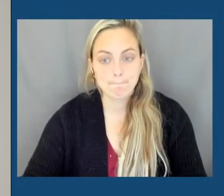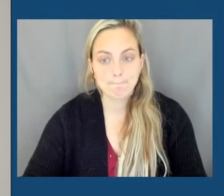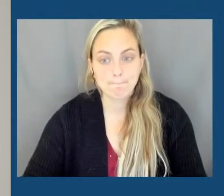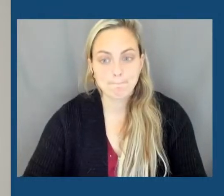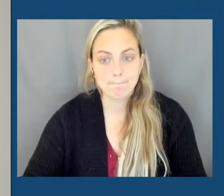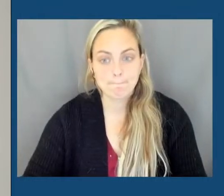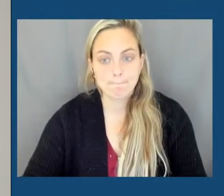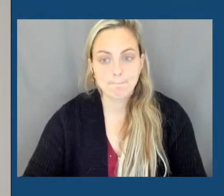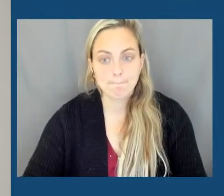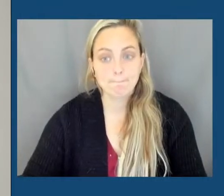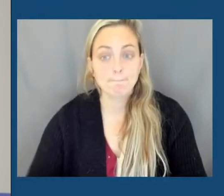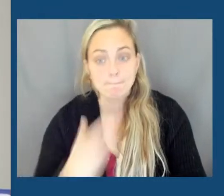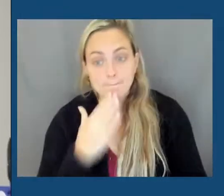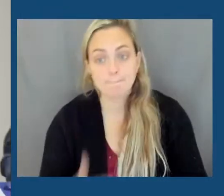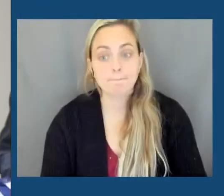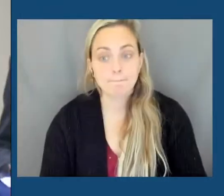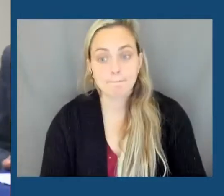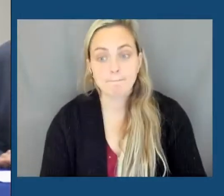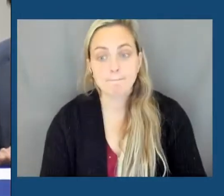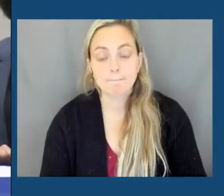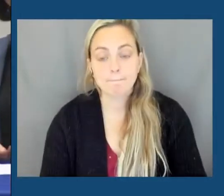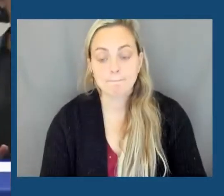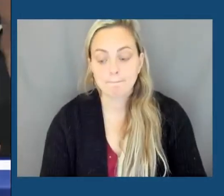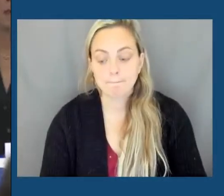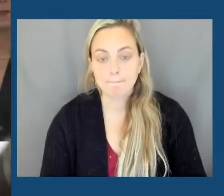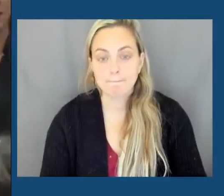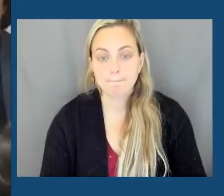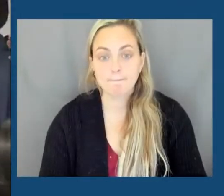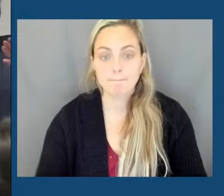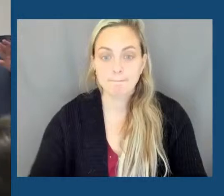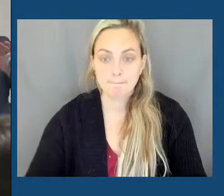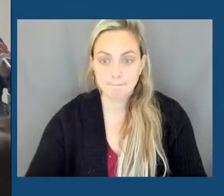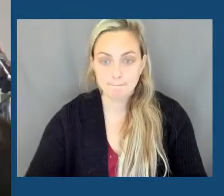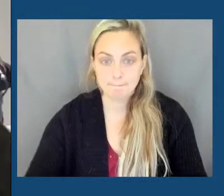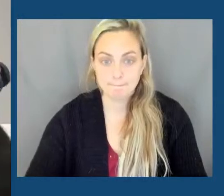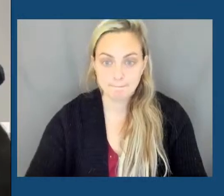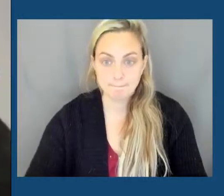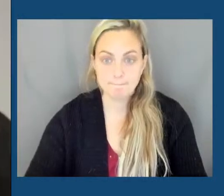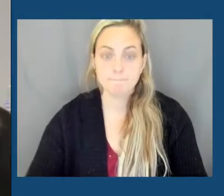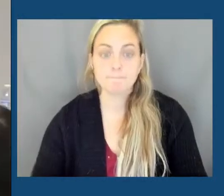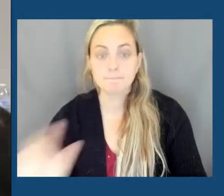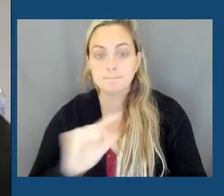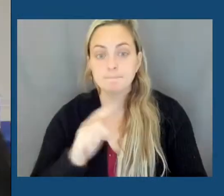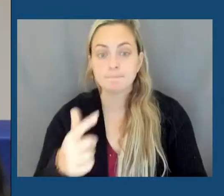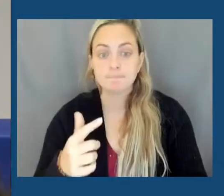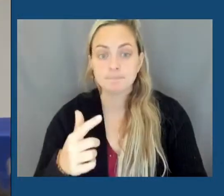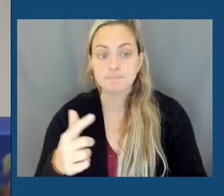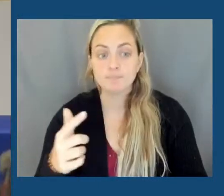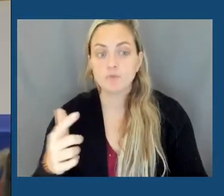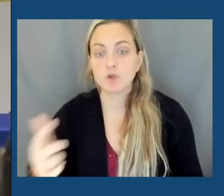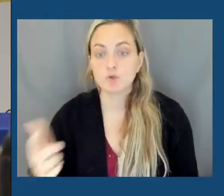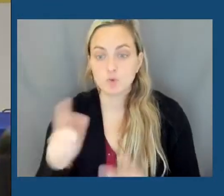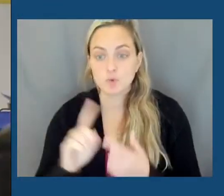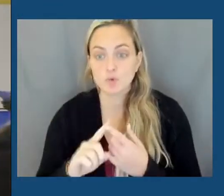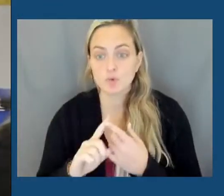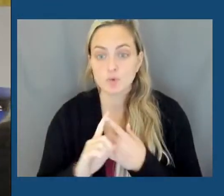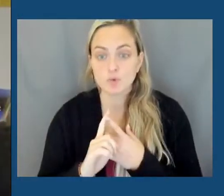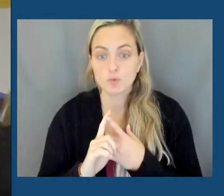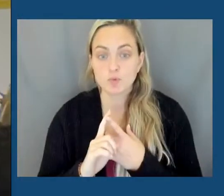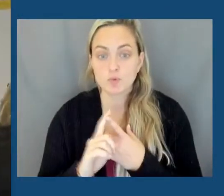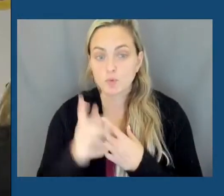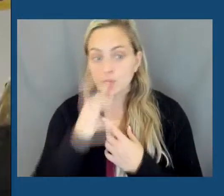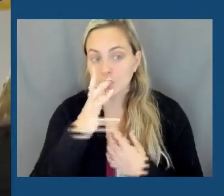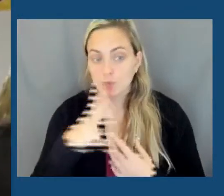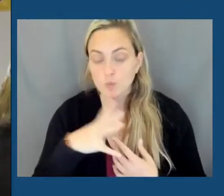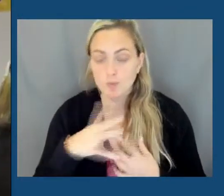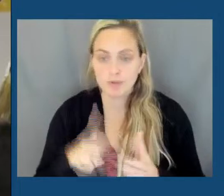Thank you. Thank you, Governor. Whoa. Next, I'd like to turn it over to the woman who kicked